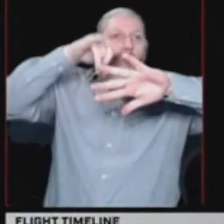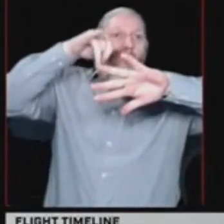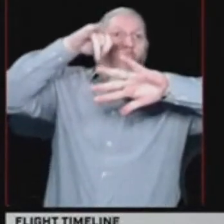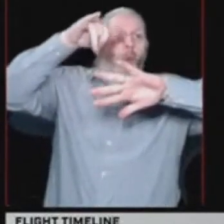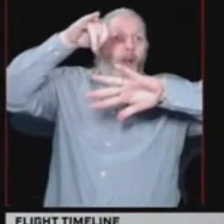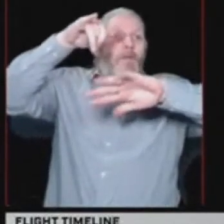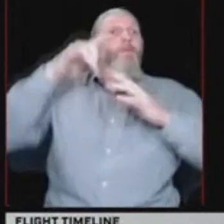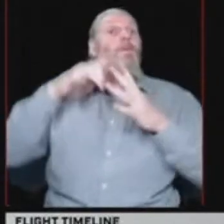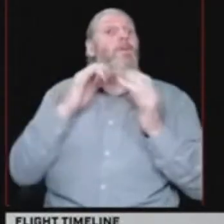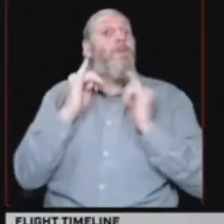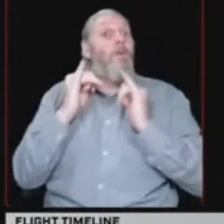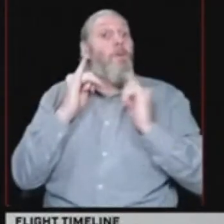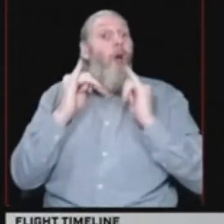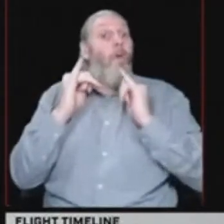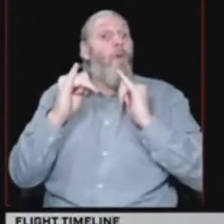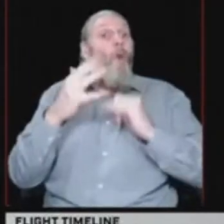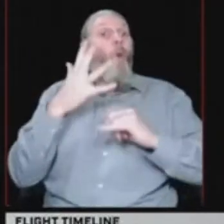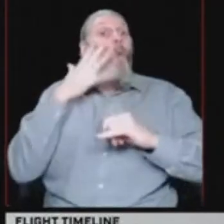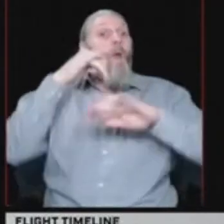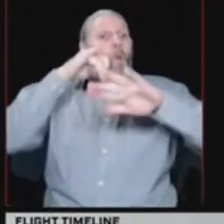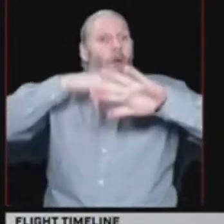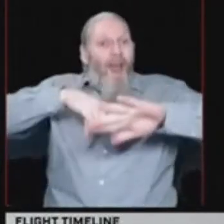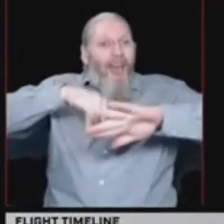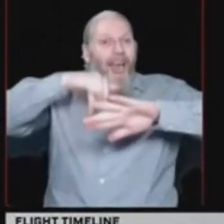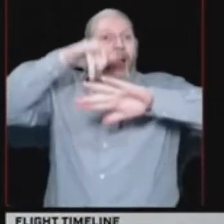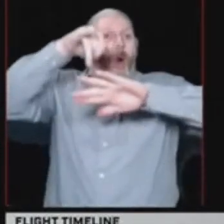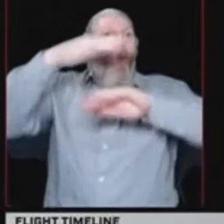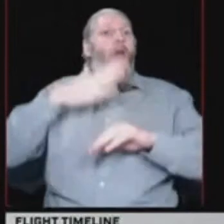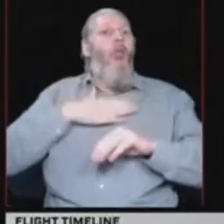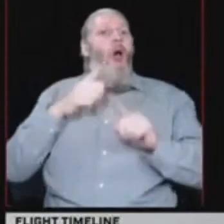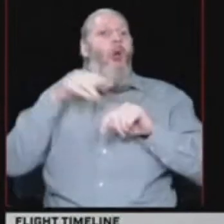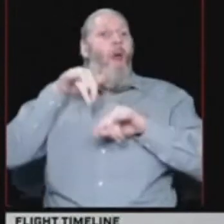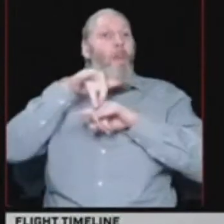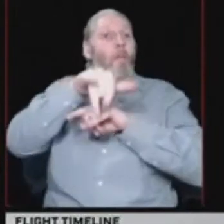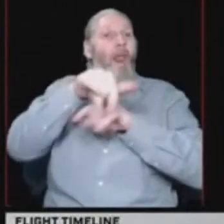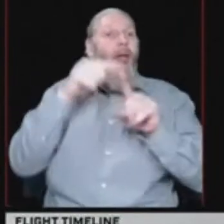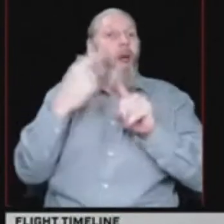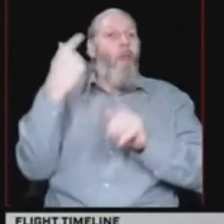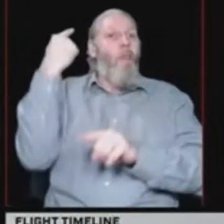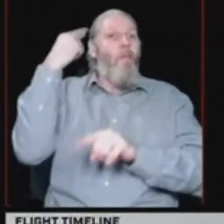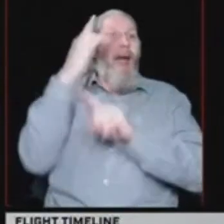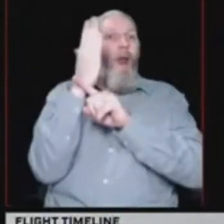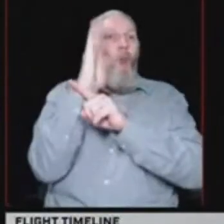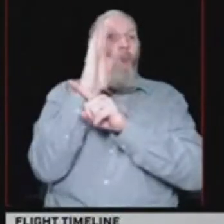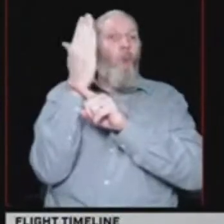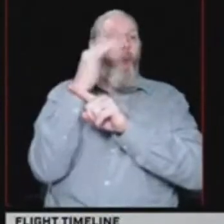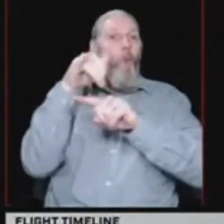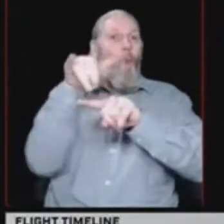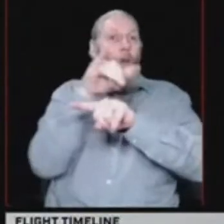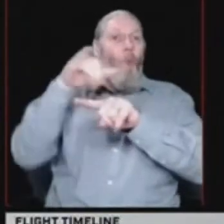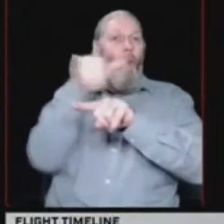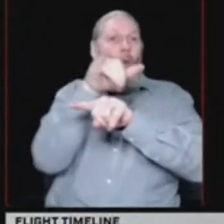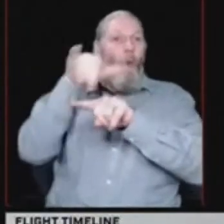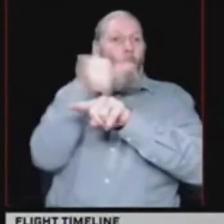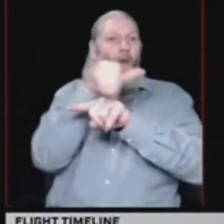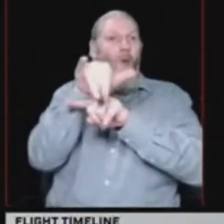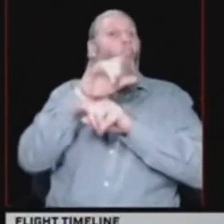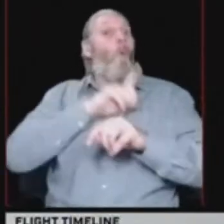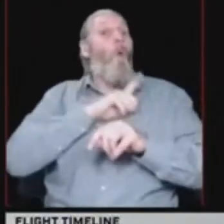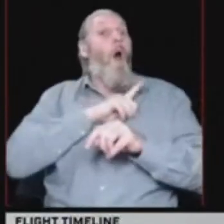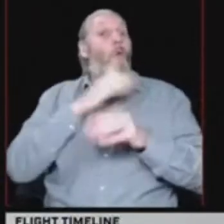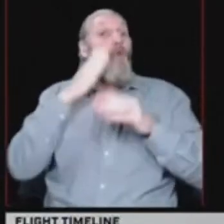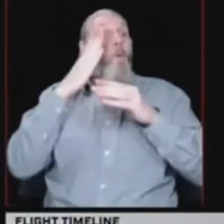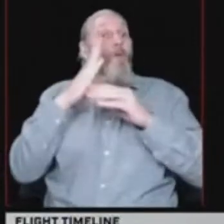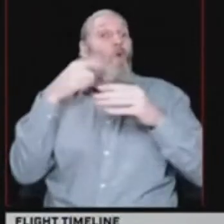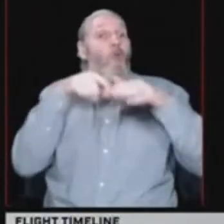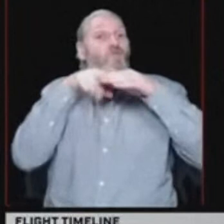is actually do a little fin wiggle to make sure that if there is any icing that occurs on the rocket during captive carry, we're able to break that away.